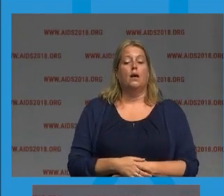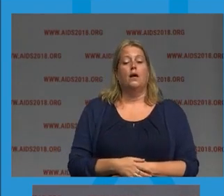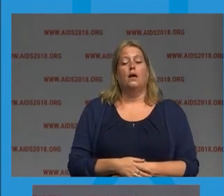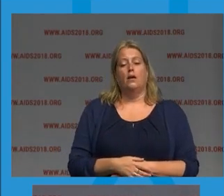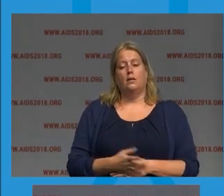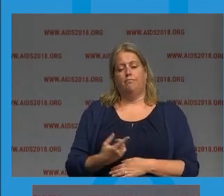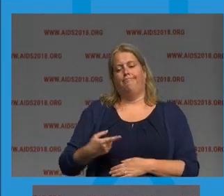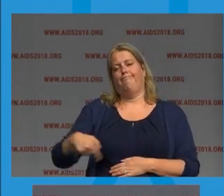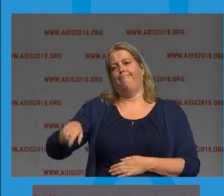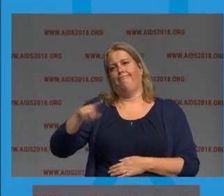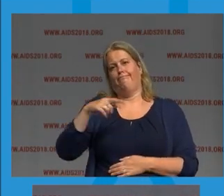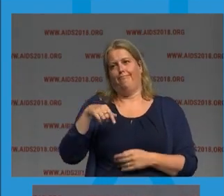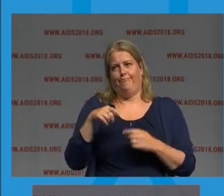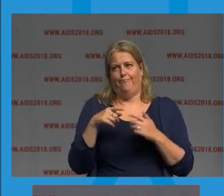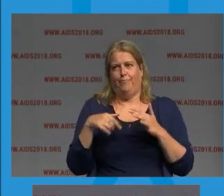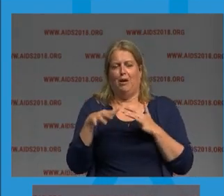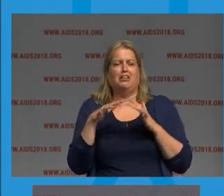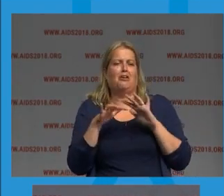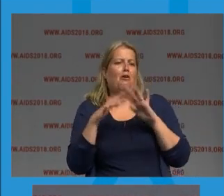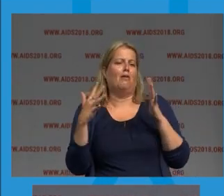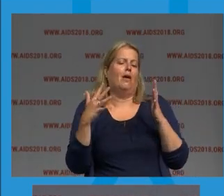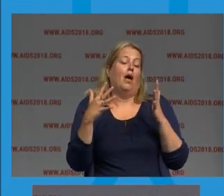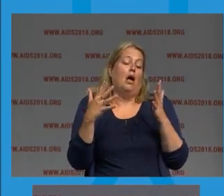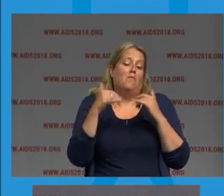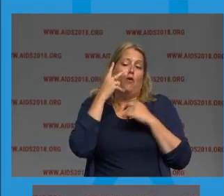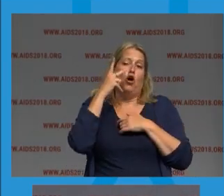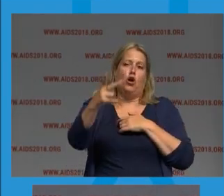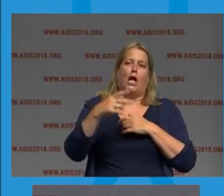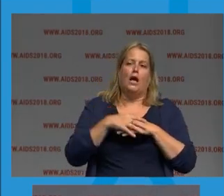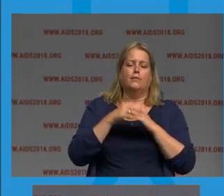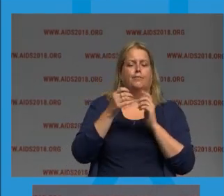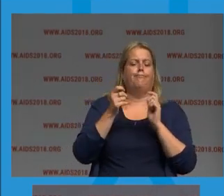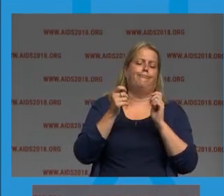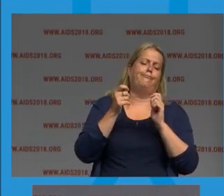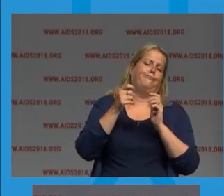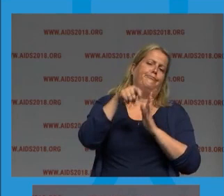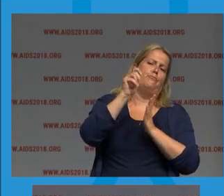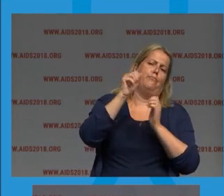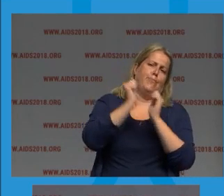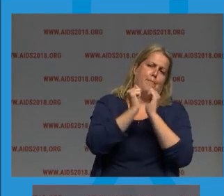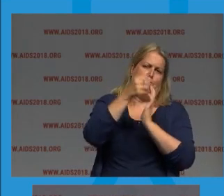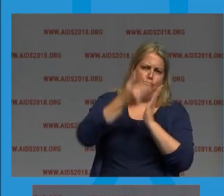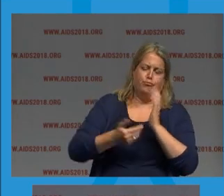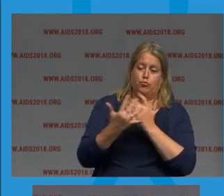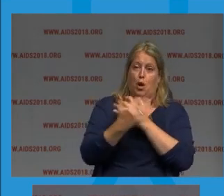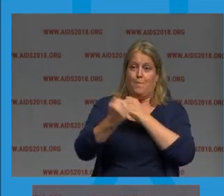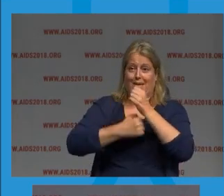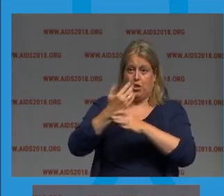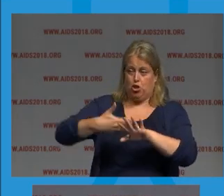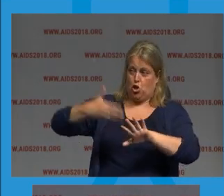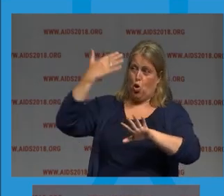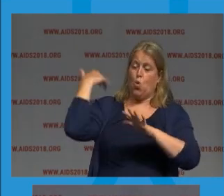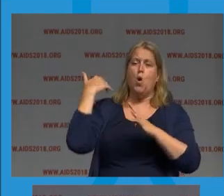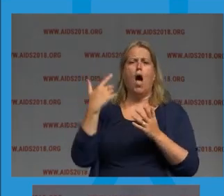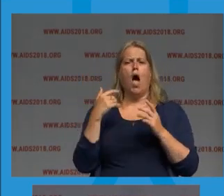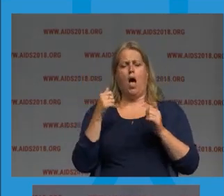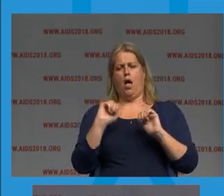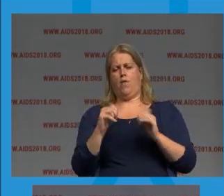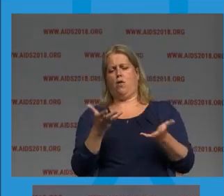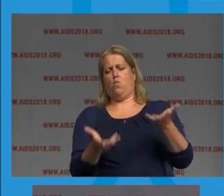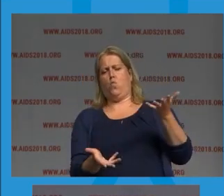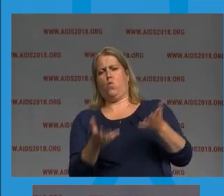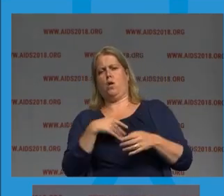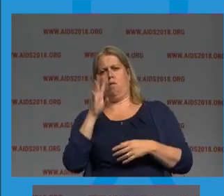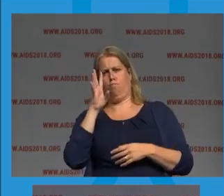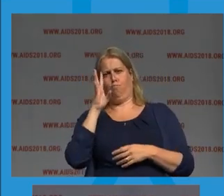case that you can find somebody who's already done it. And so when we looked at a Mills et al. Paper from some years ago, They evaluated this, and they actually predicted very nicely